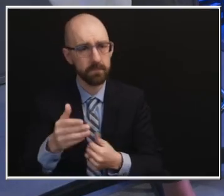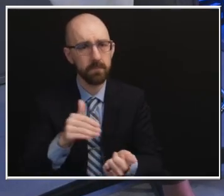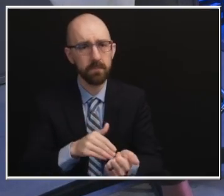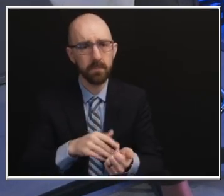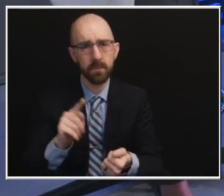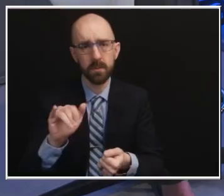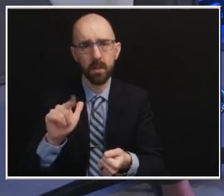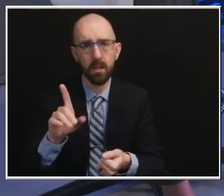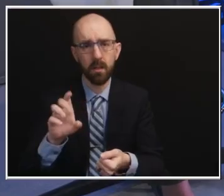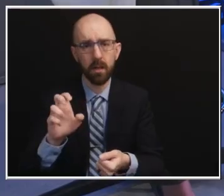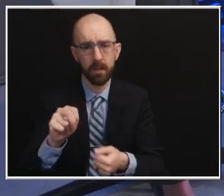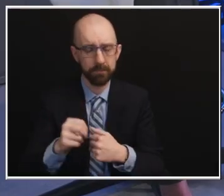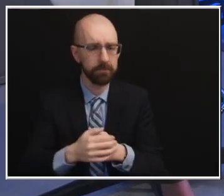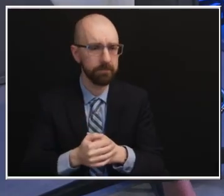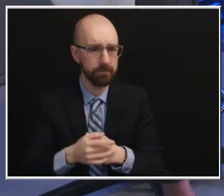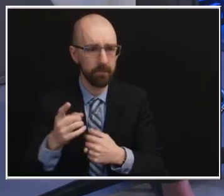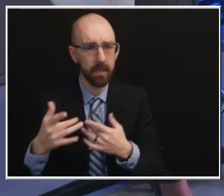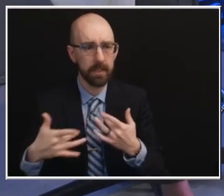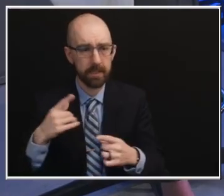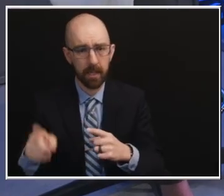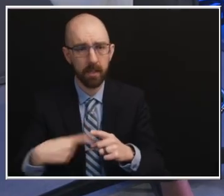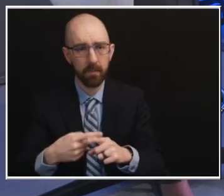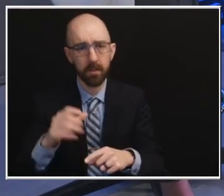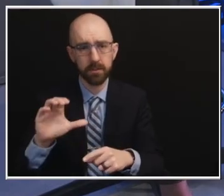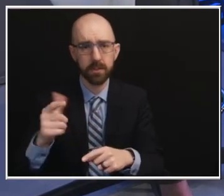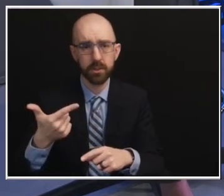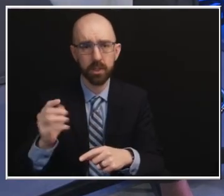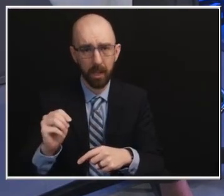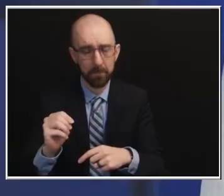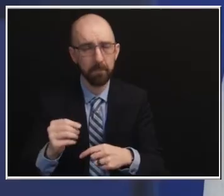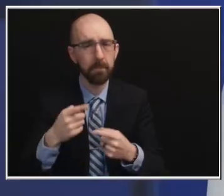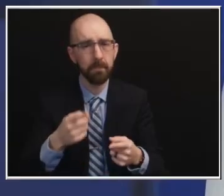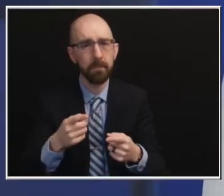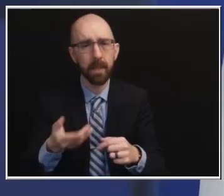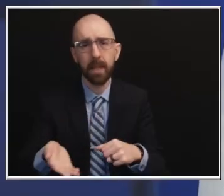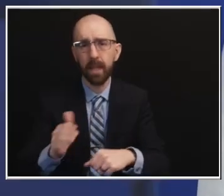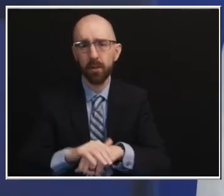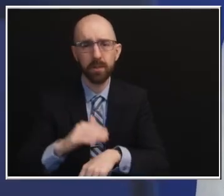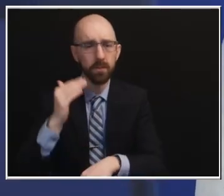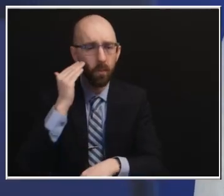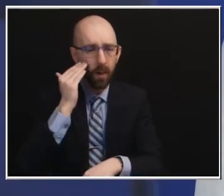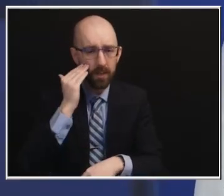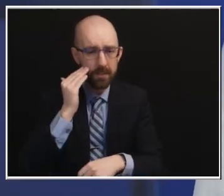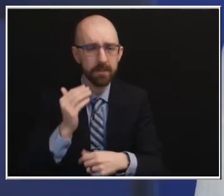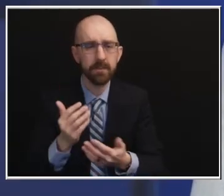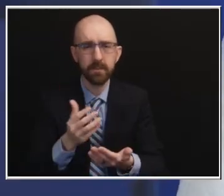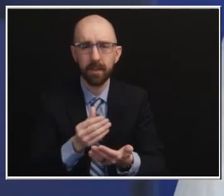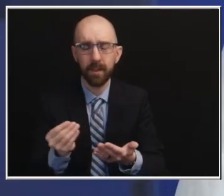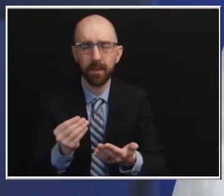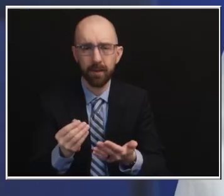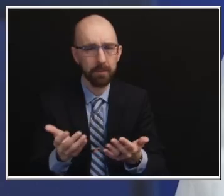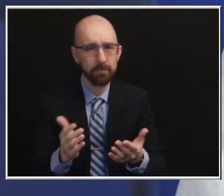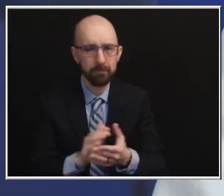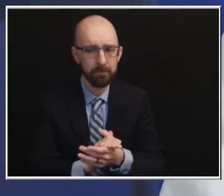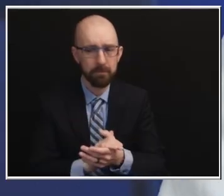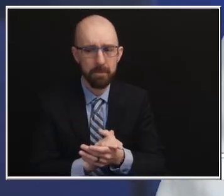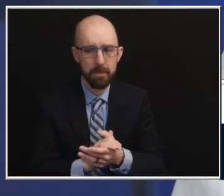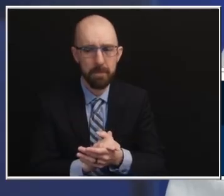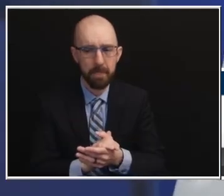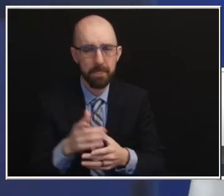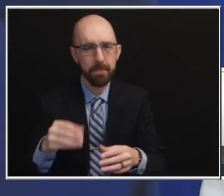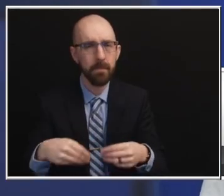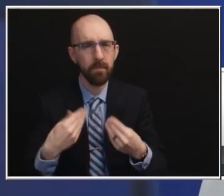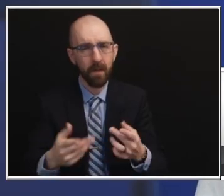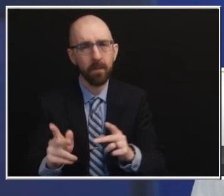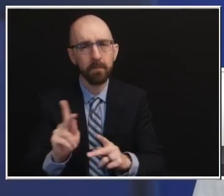I think the exciting part about CGM is the increase in awareness, and it provides people with